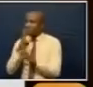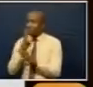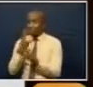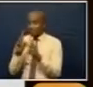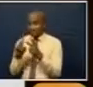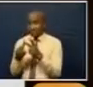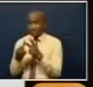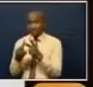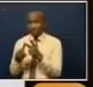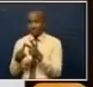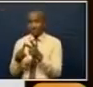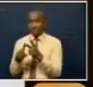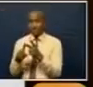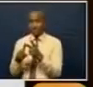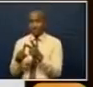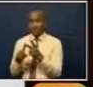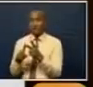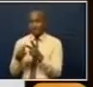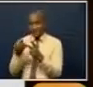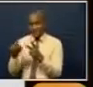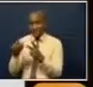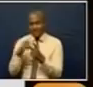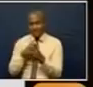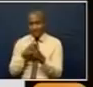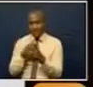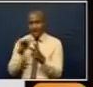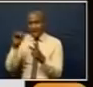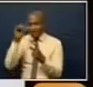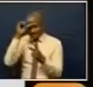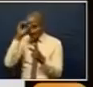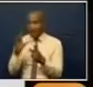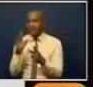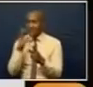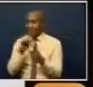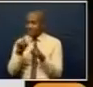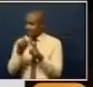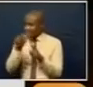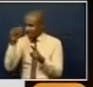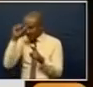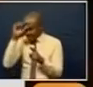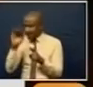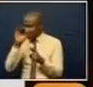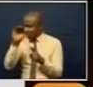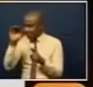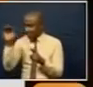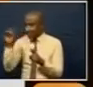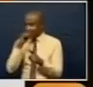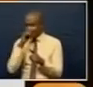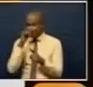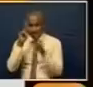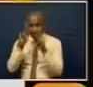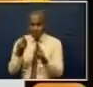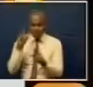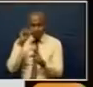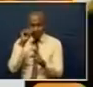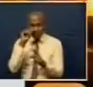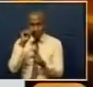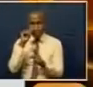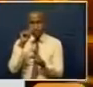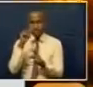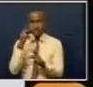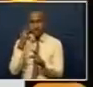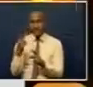and this is something that I'm really asking my governor and other governors in the governor of Kisumu and Mombasa. Is look at the Urban